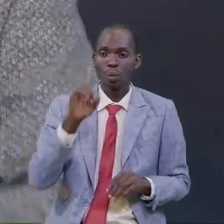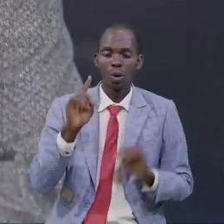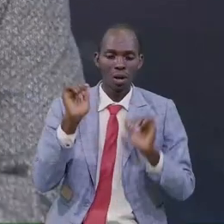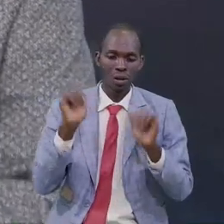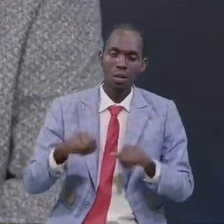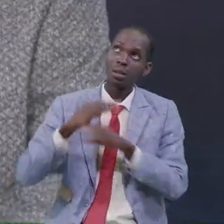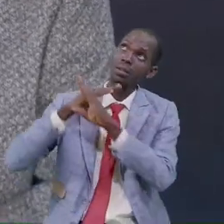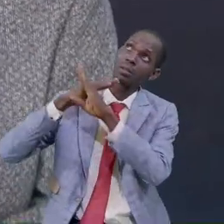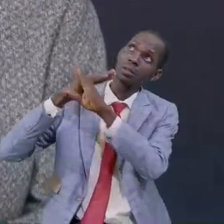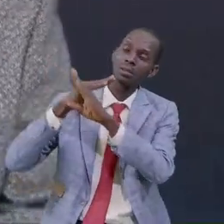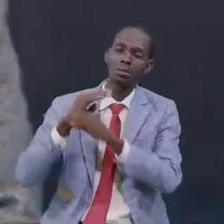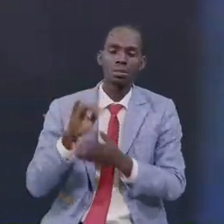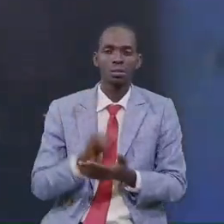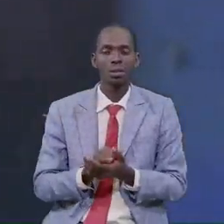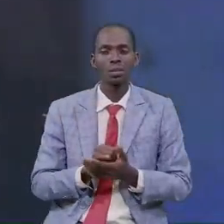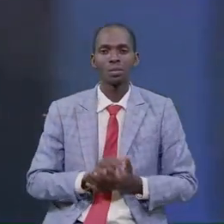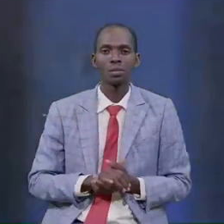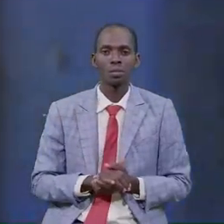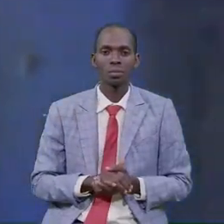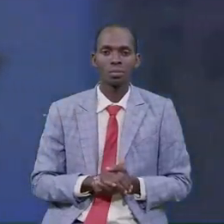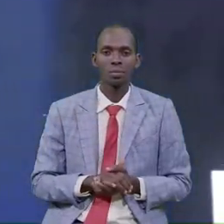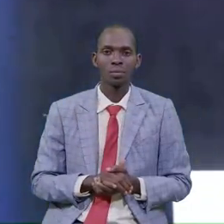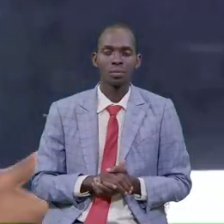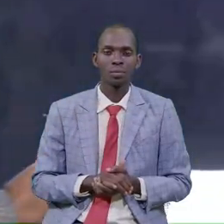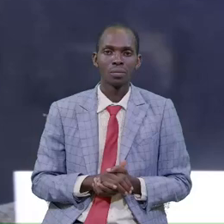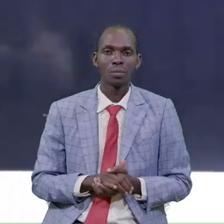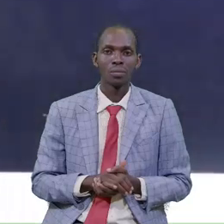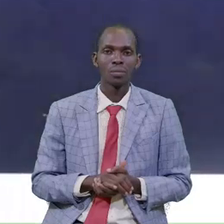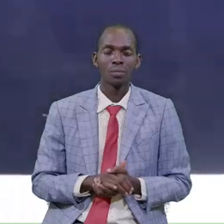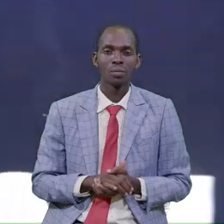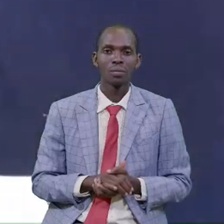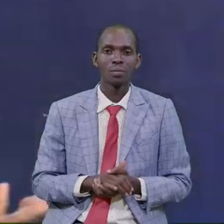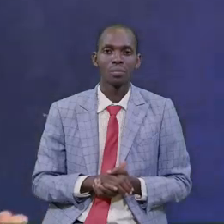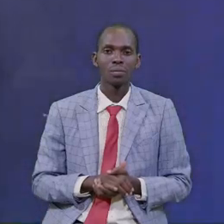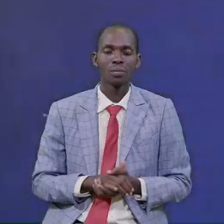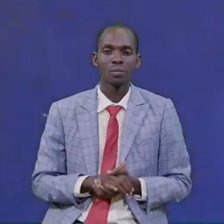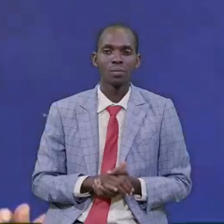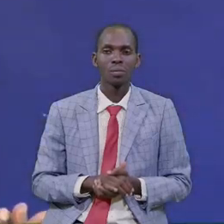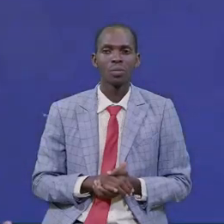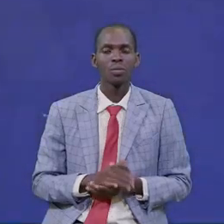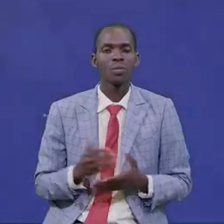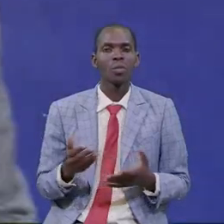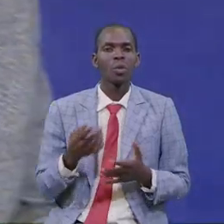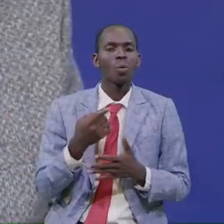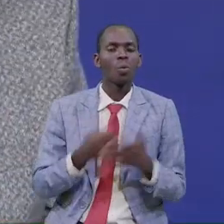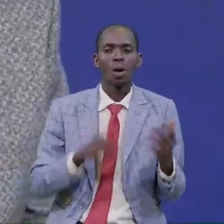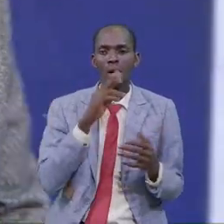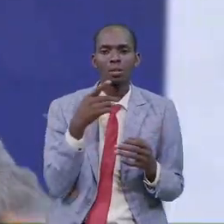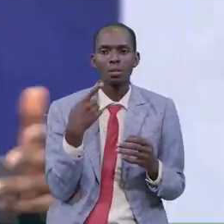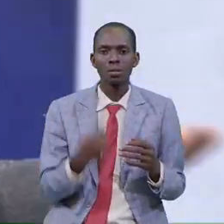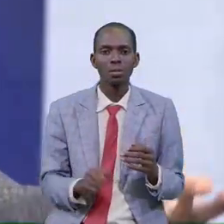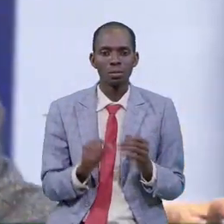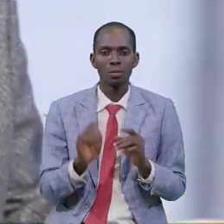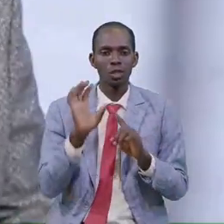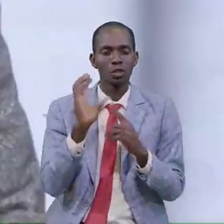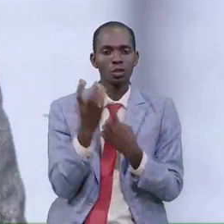stop that. Là où Dieu a juré pour accomplir quelque chose, what are the terms of the covenant? Quels sont les termes de l'alliance?